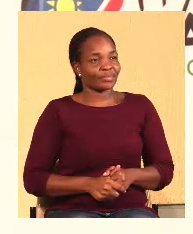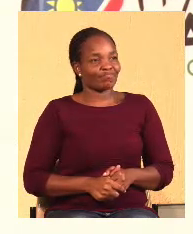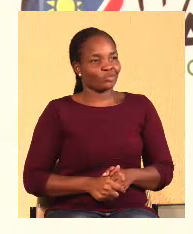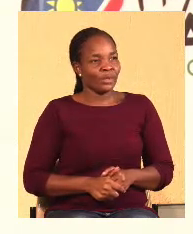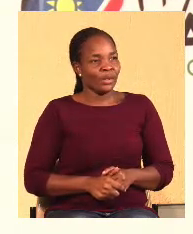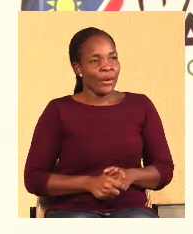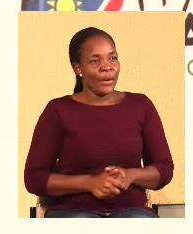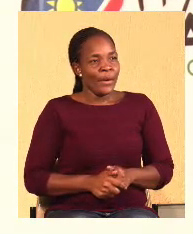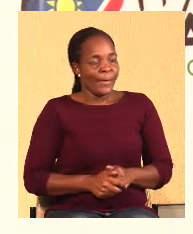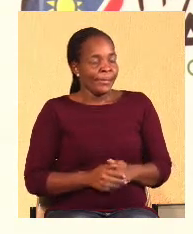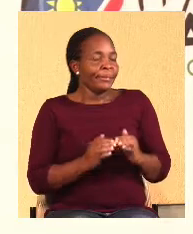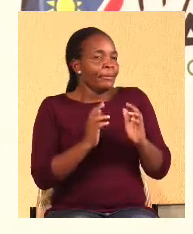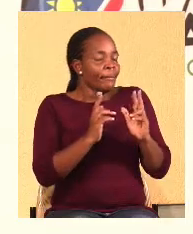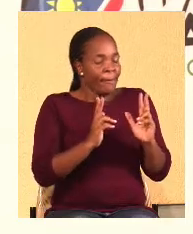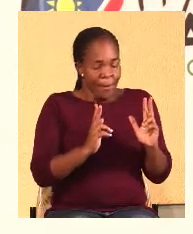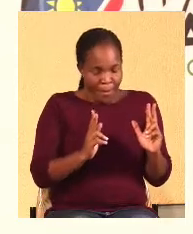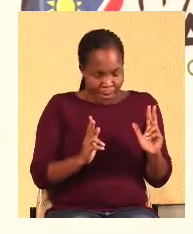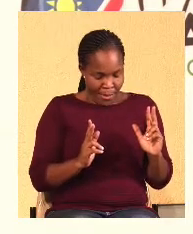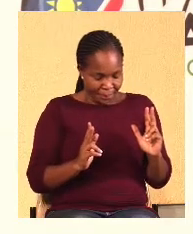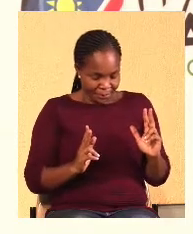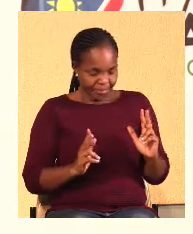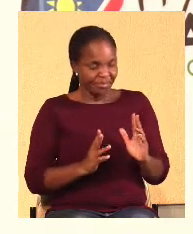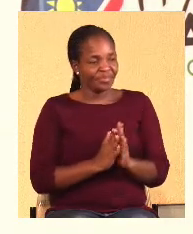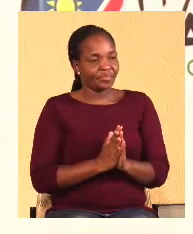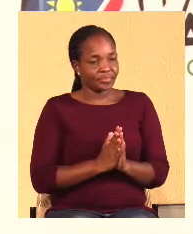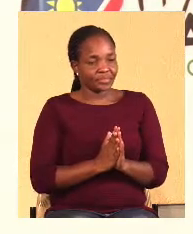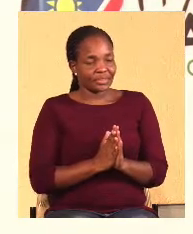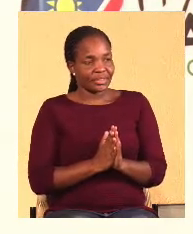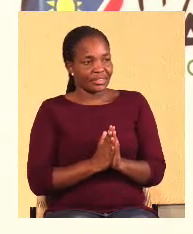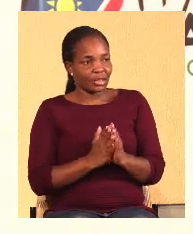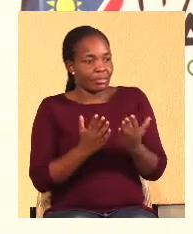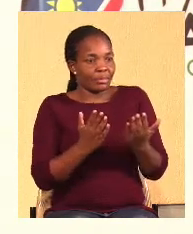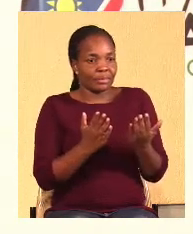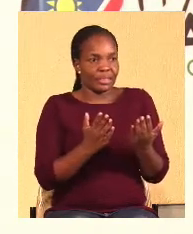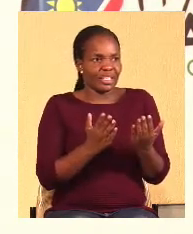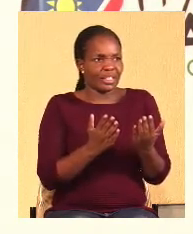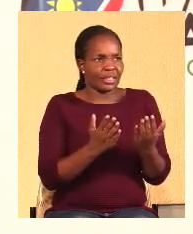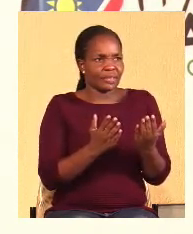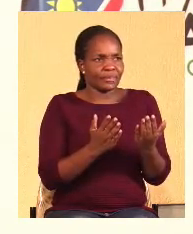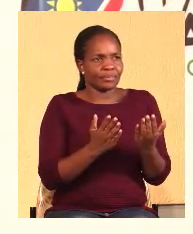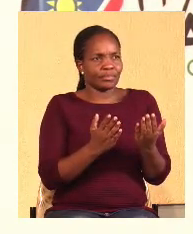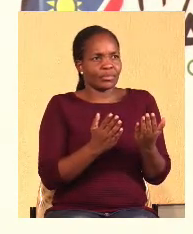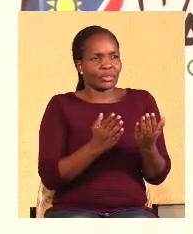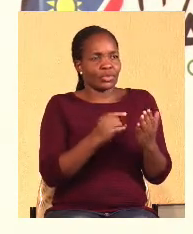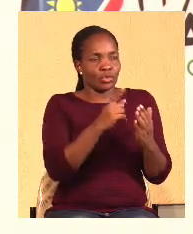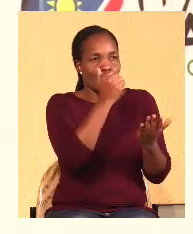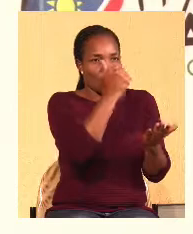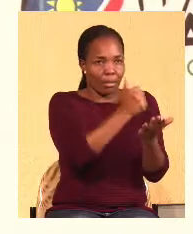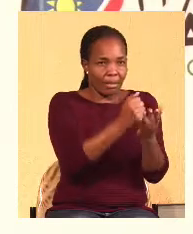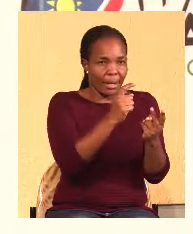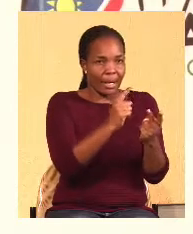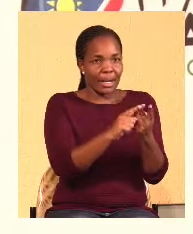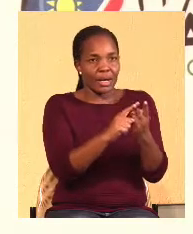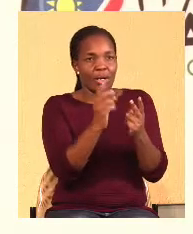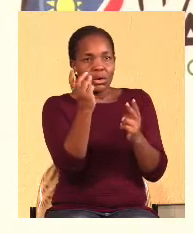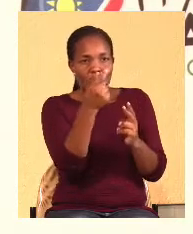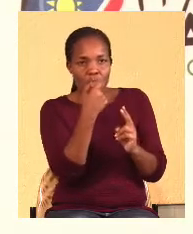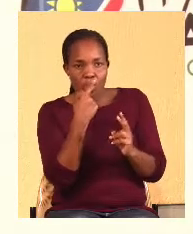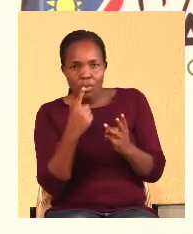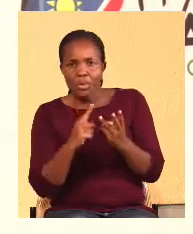people might find themselves in situations where probably at the pharmacies, banks or certain shops,